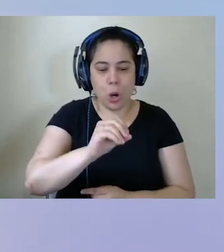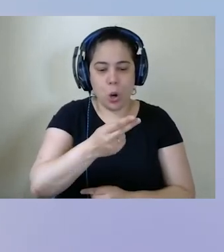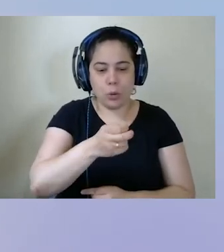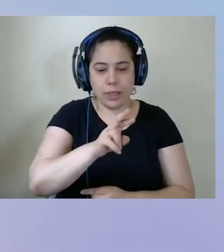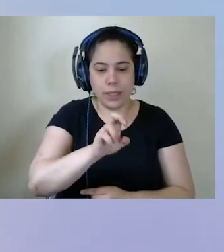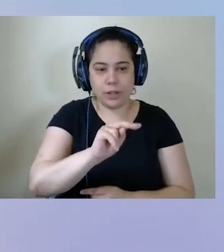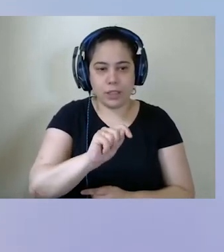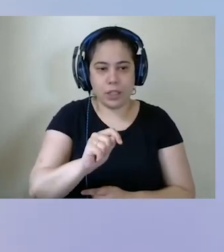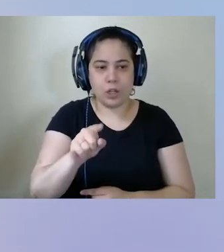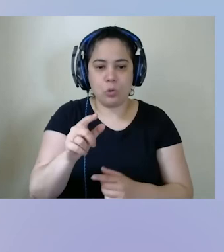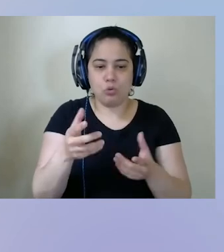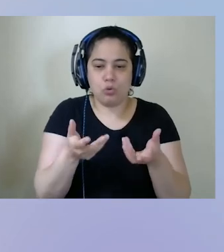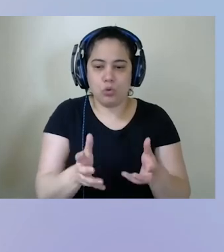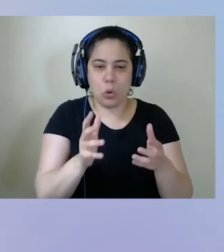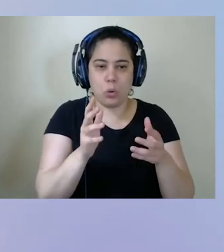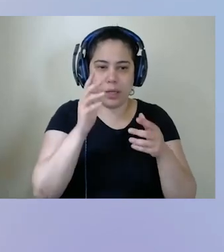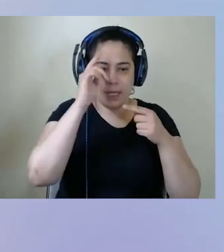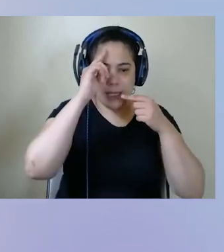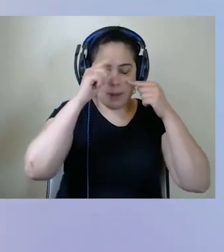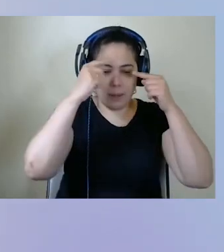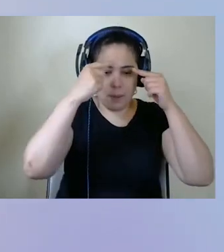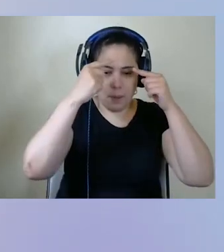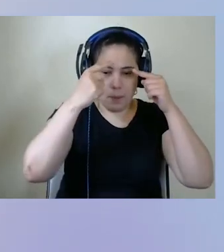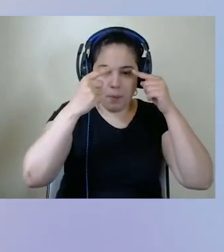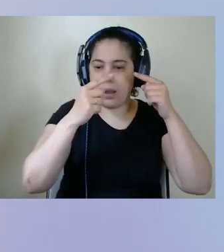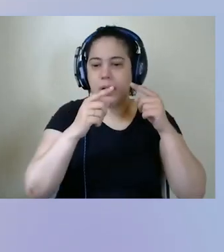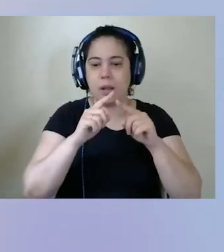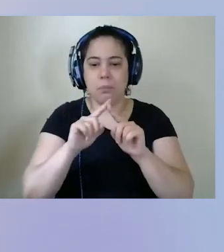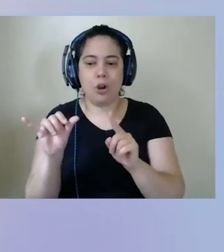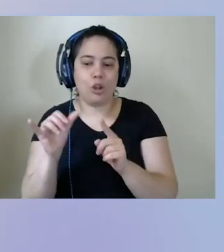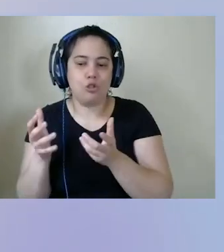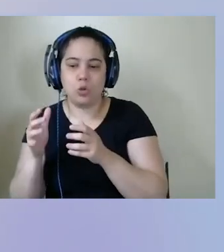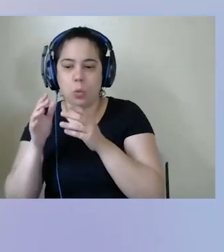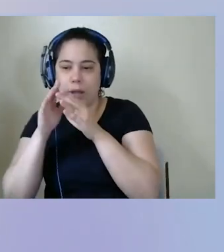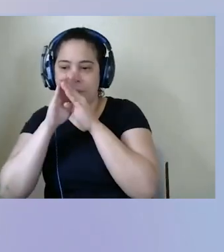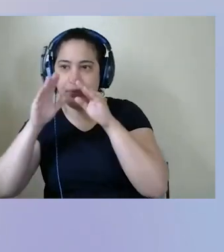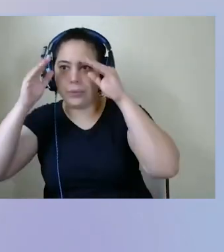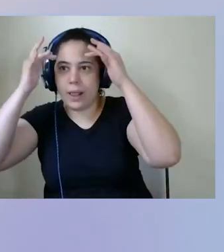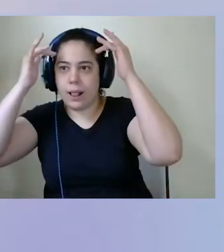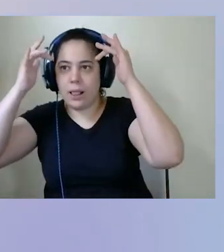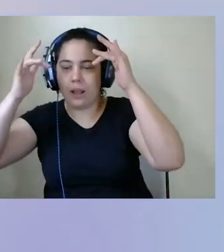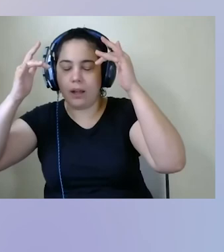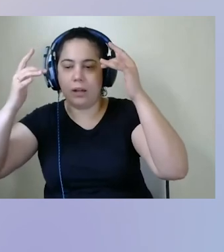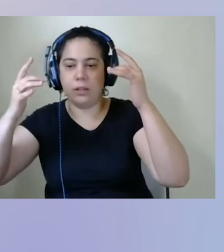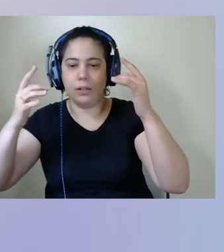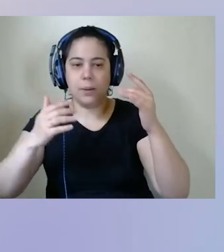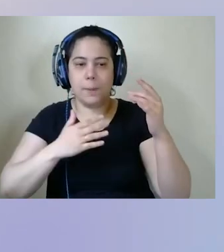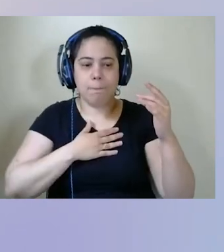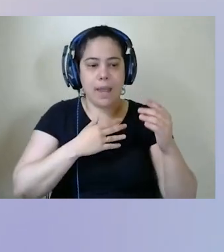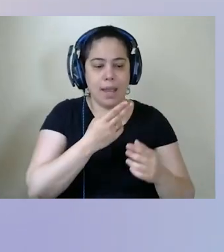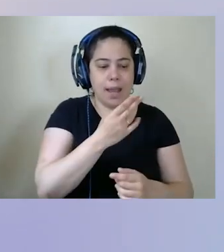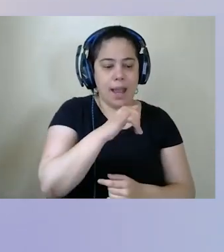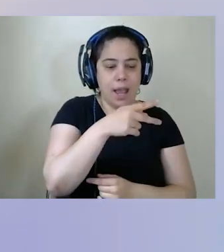much conversation going on between sites or too little. And the hypercoherence that I had in my